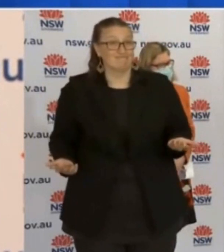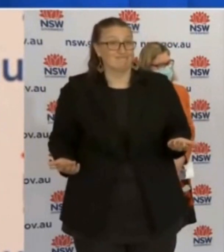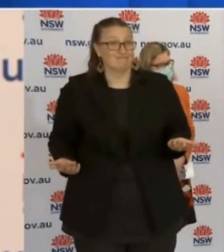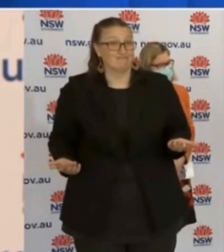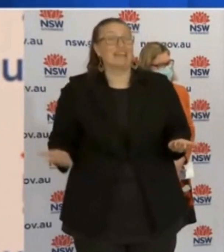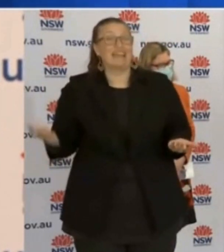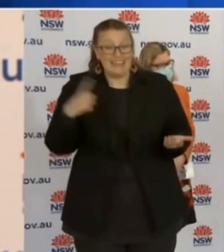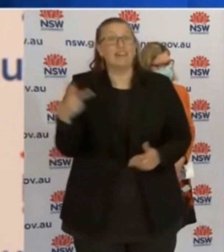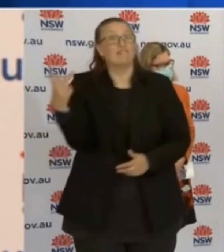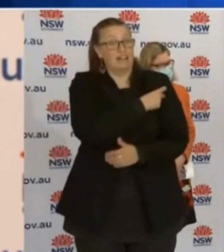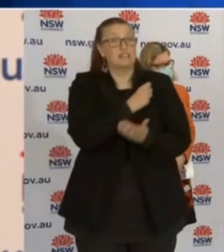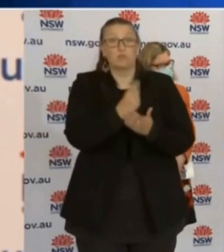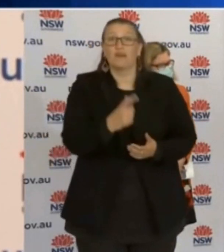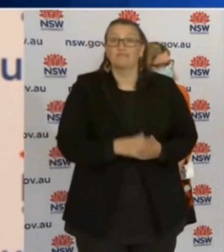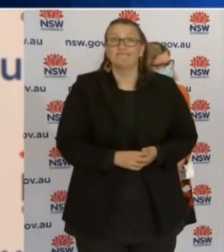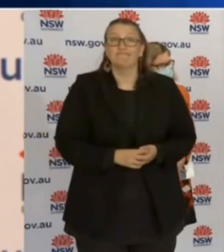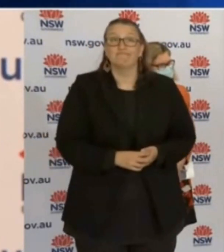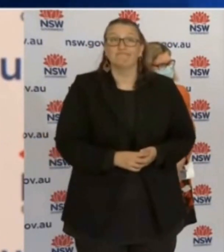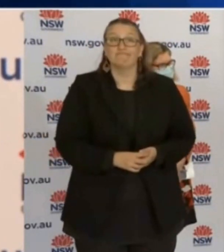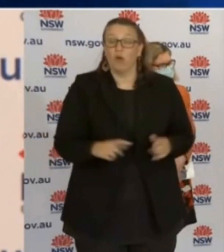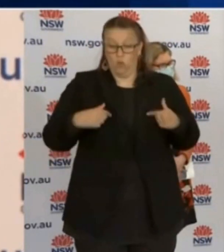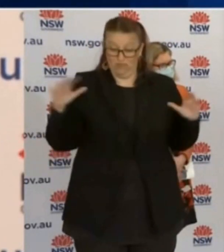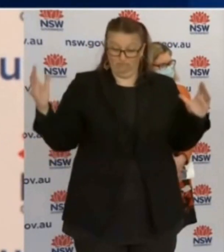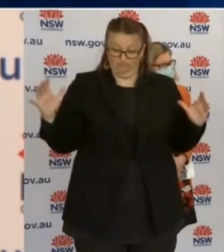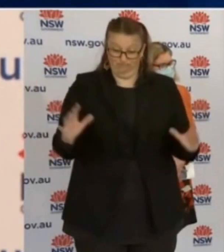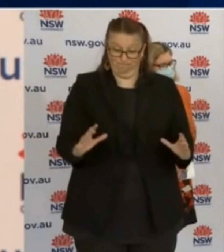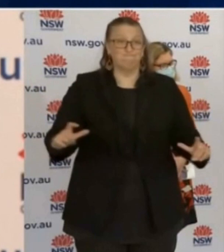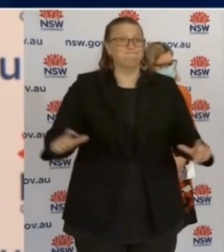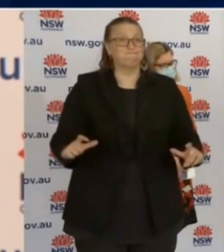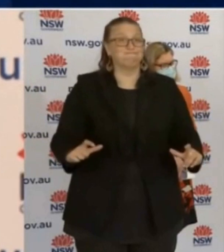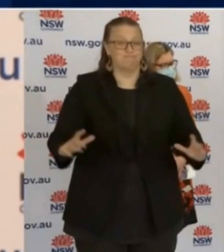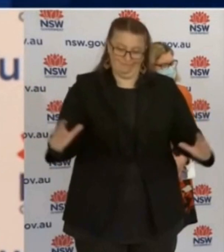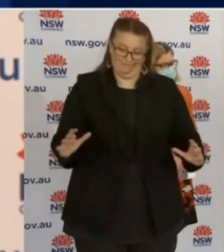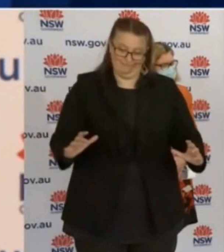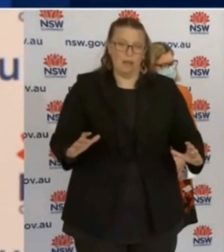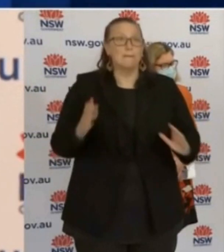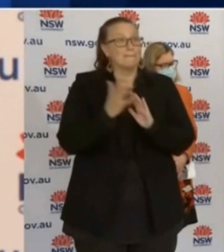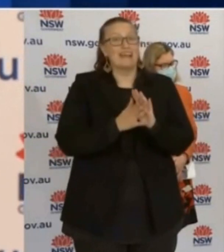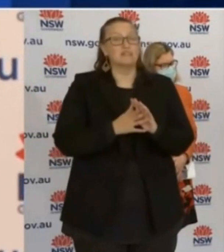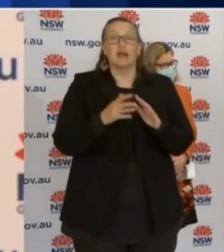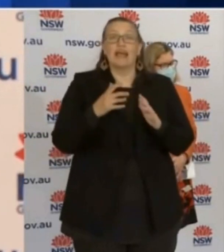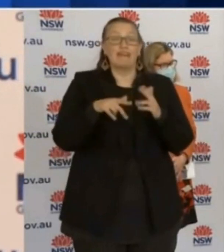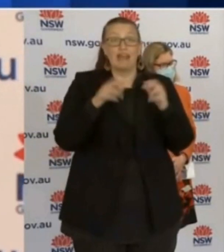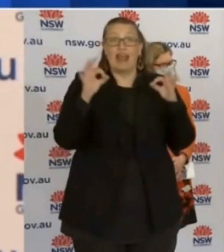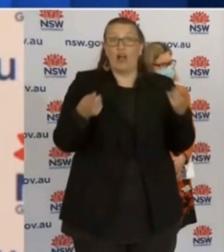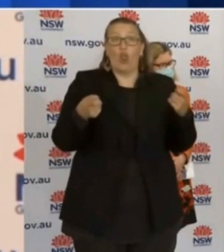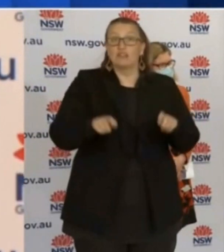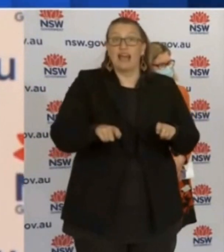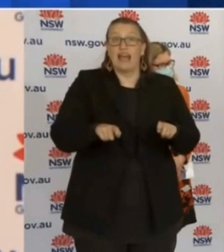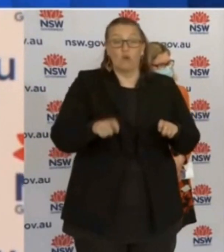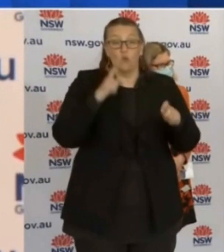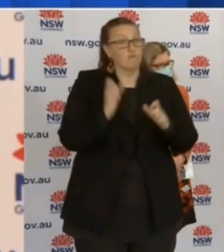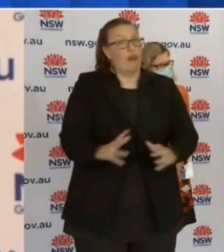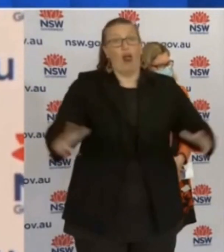in New South Wales has worked to the extent that we don't have thousands of cases today and we don't have hundreds and hundreds of deaths, which other strains of